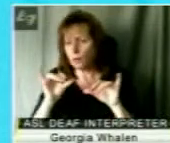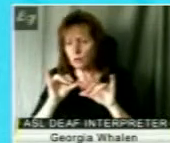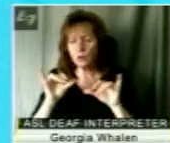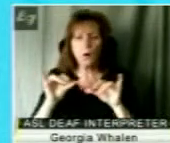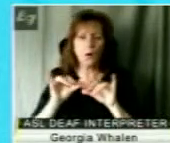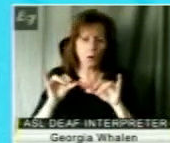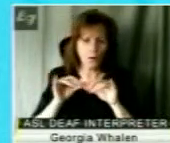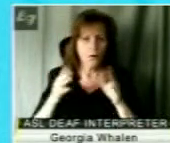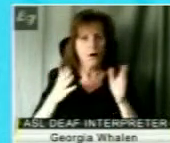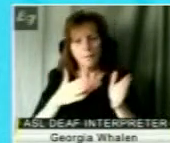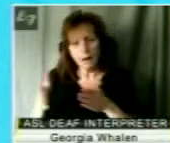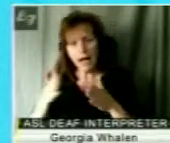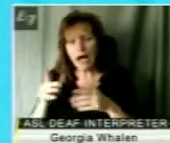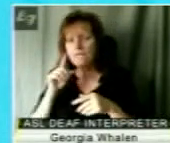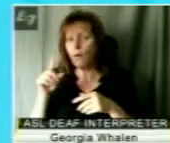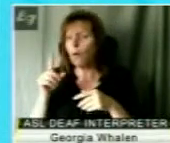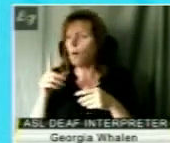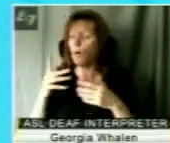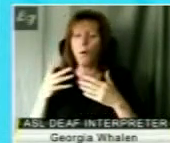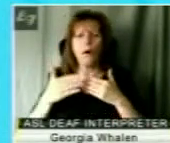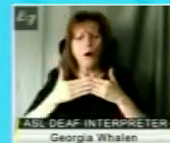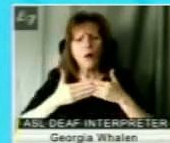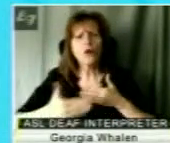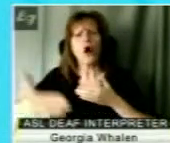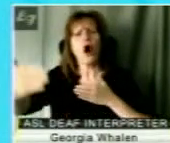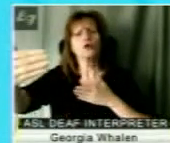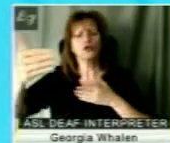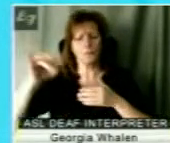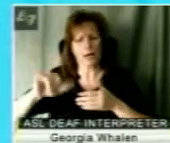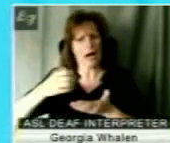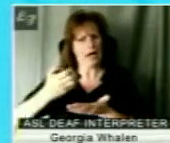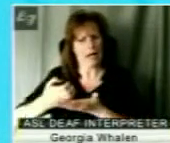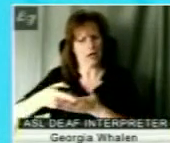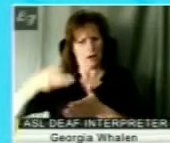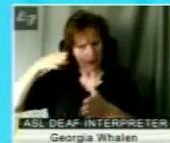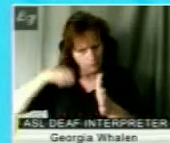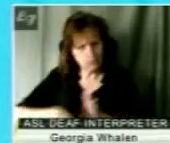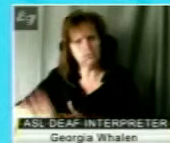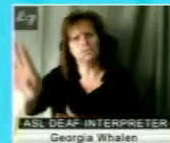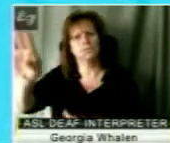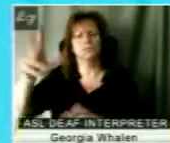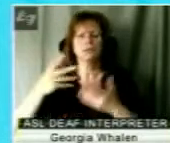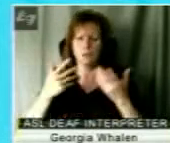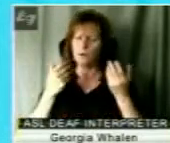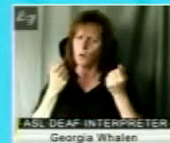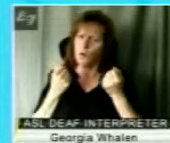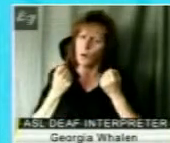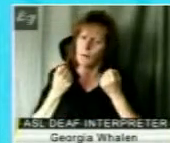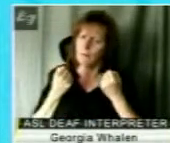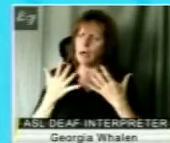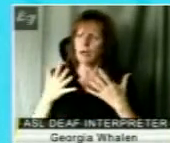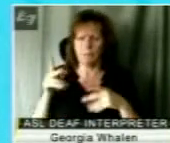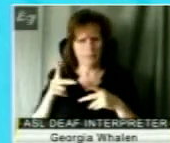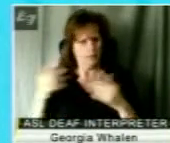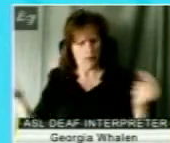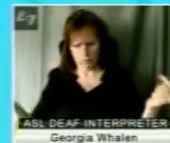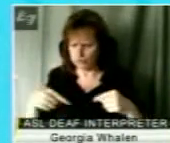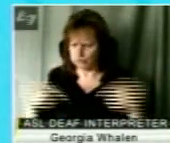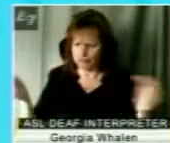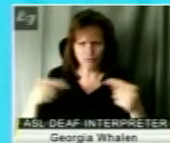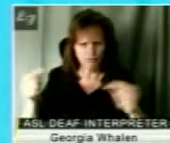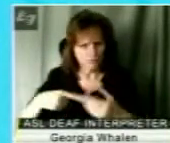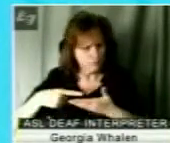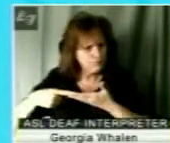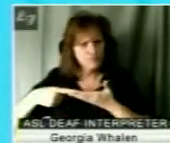economic recovery. So lots of work to be done there, lots of people putting their shoulder to the wheel. I'm very grateful that Ron McCurley,